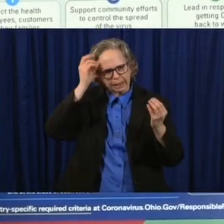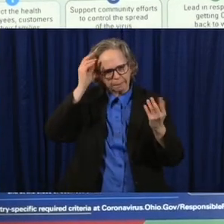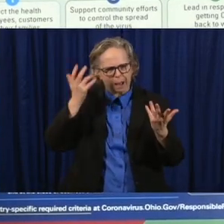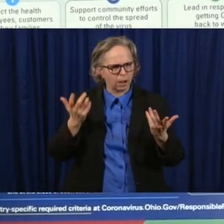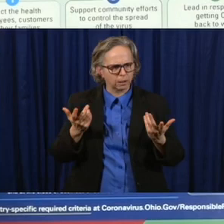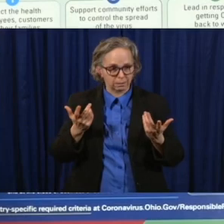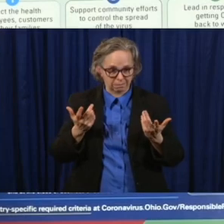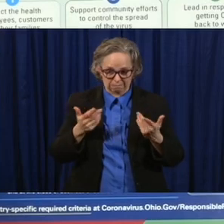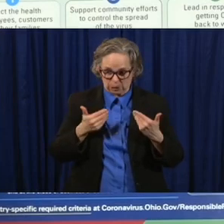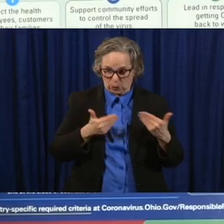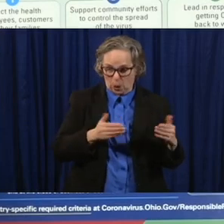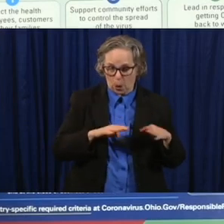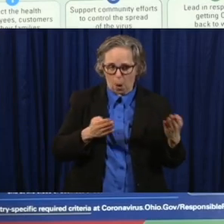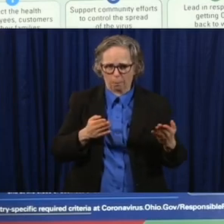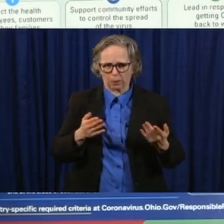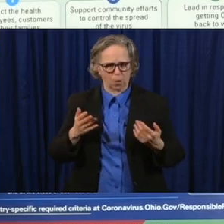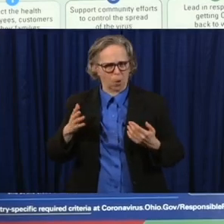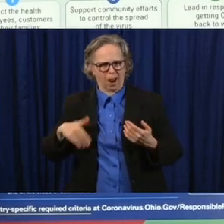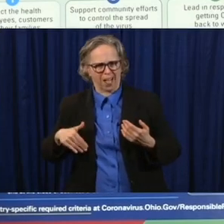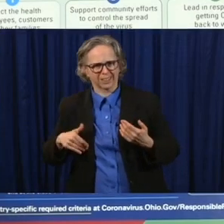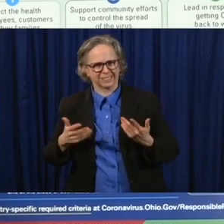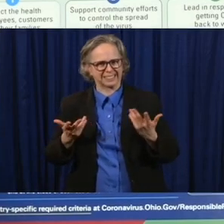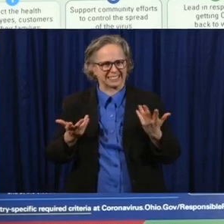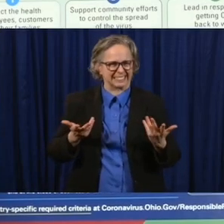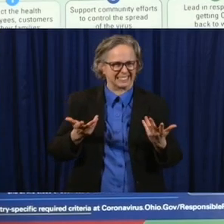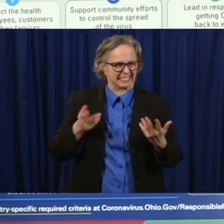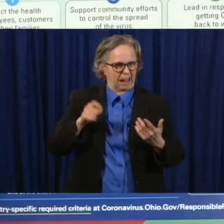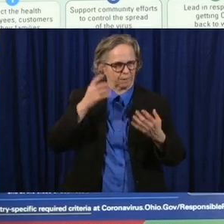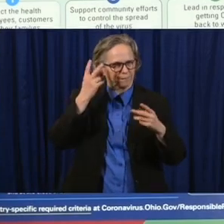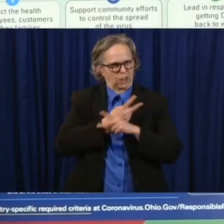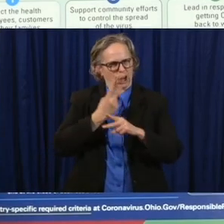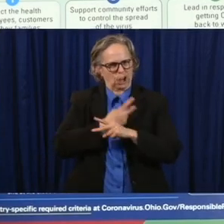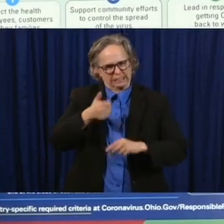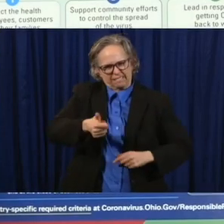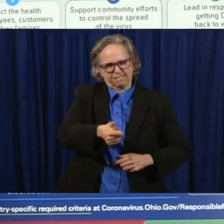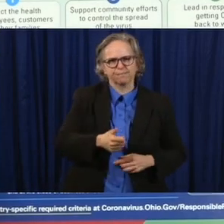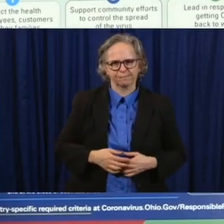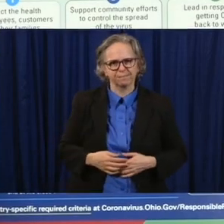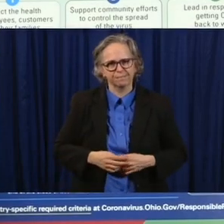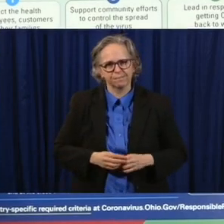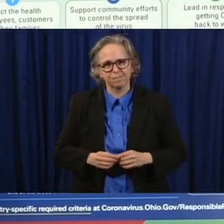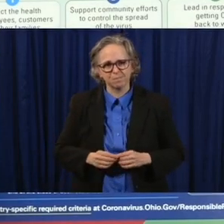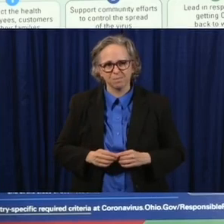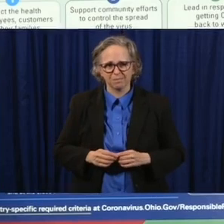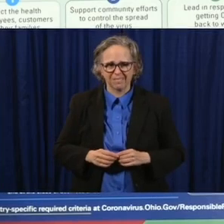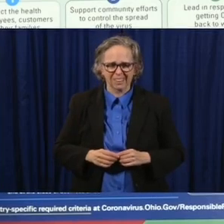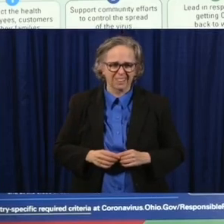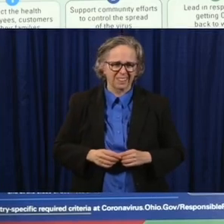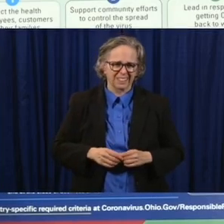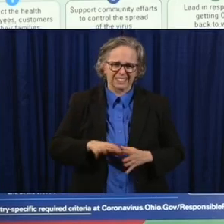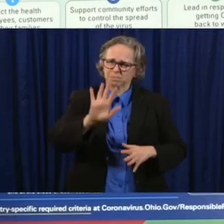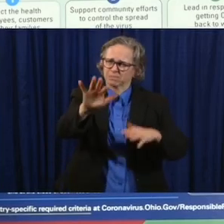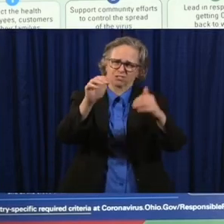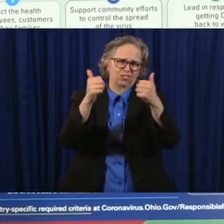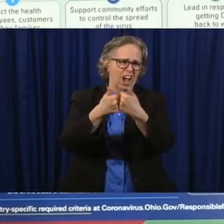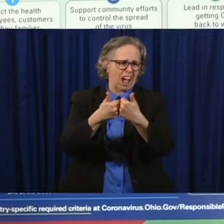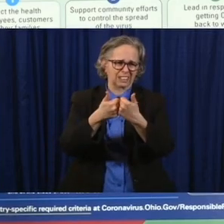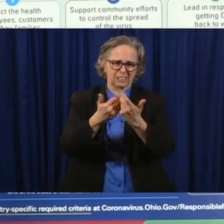with, is when you have, particularly in regard to the hospitals as